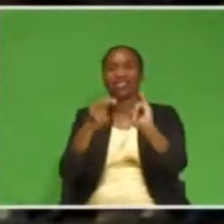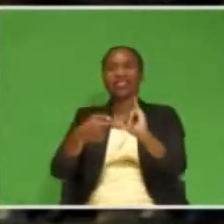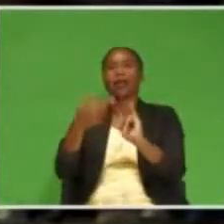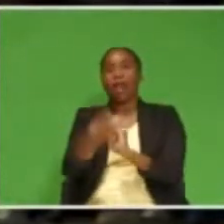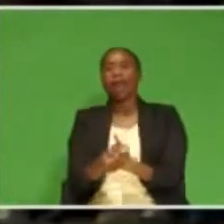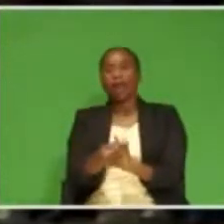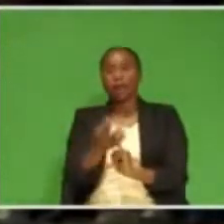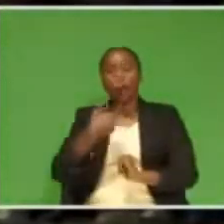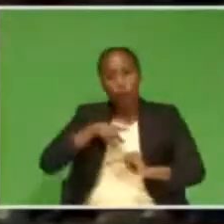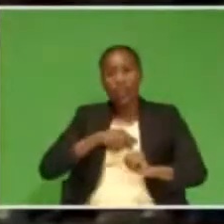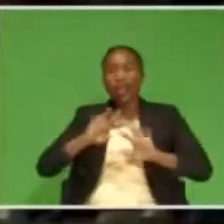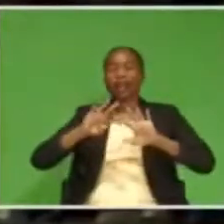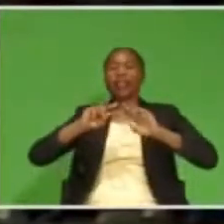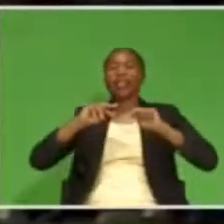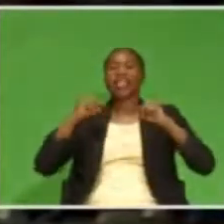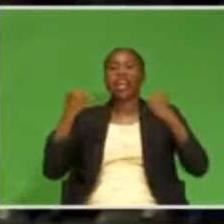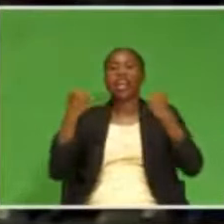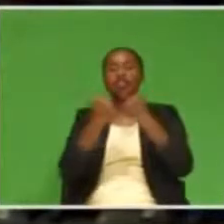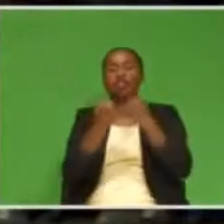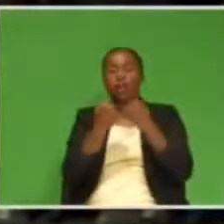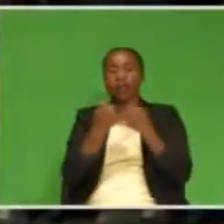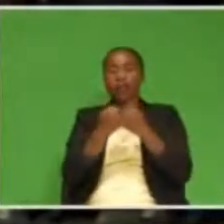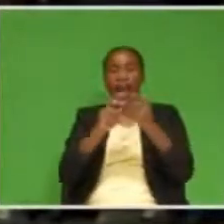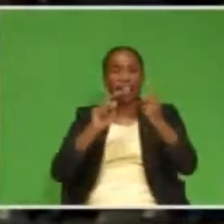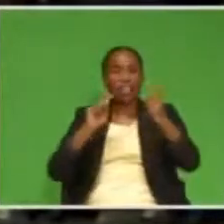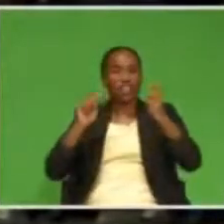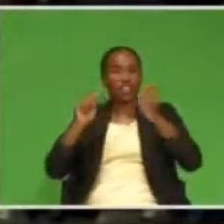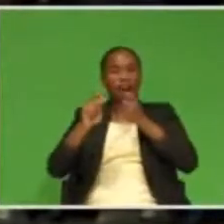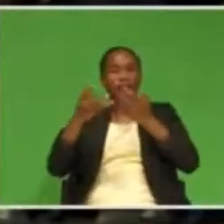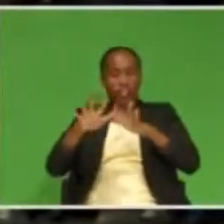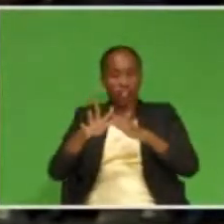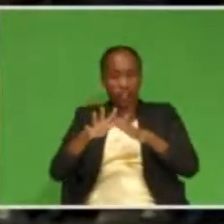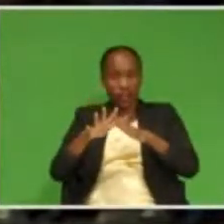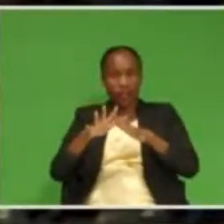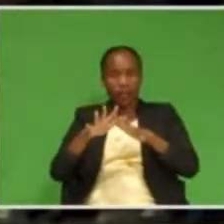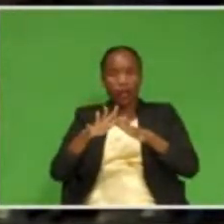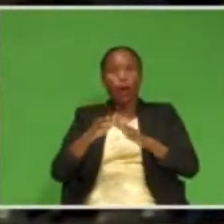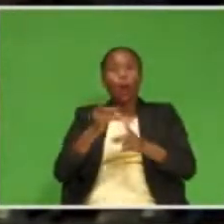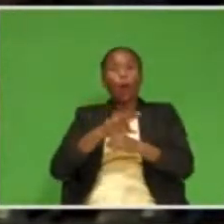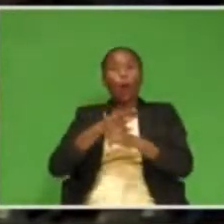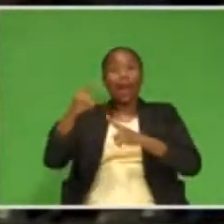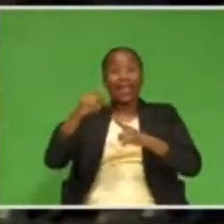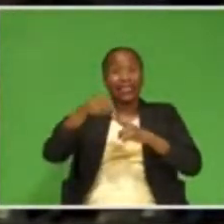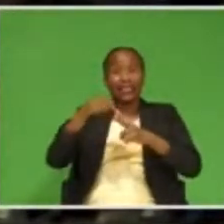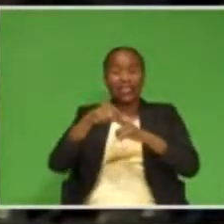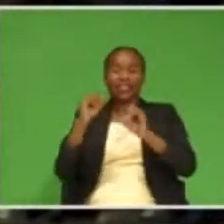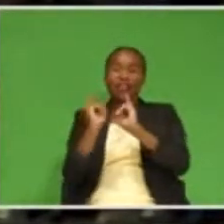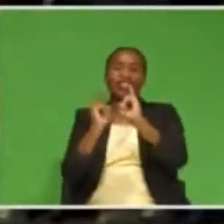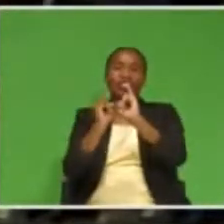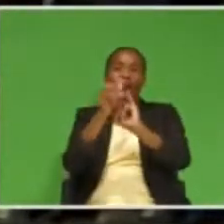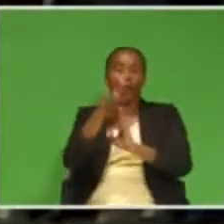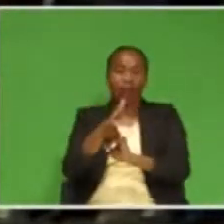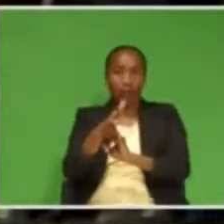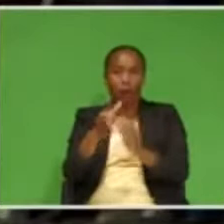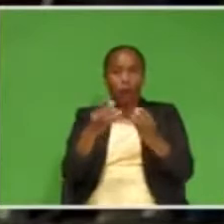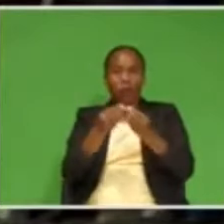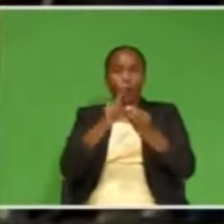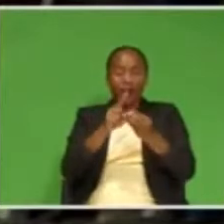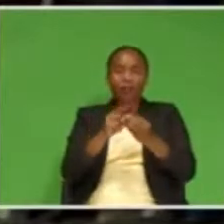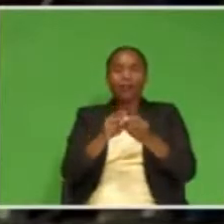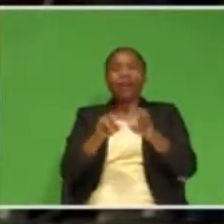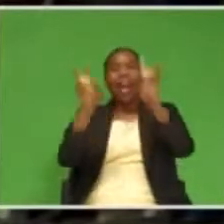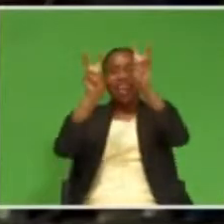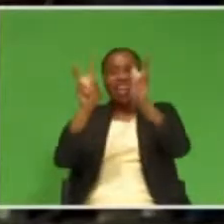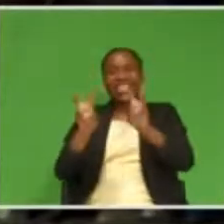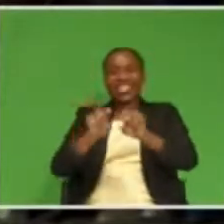transformed. We will emerge from this crisis with an electricity system that is